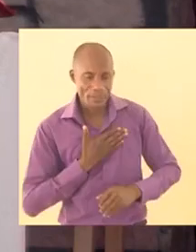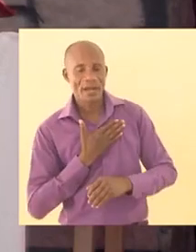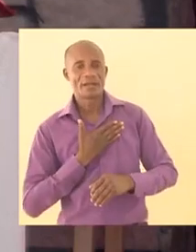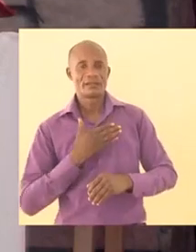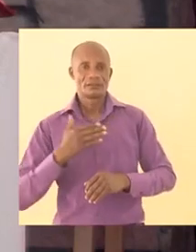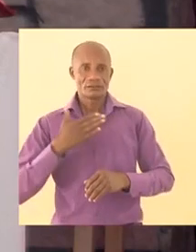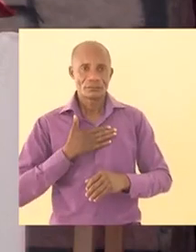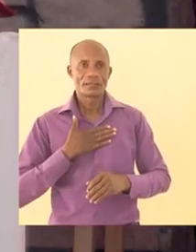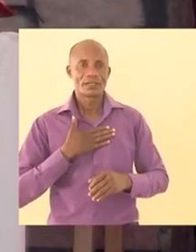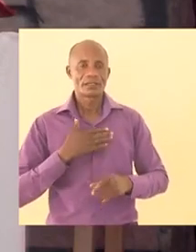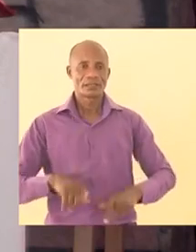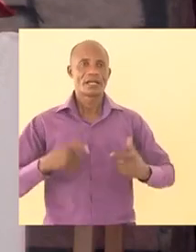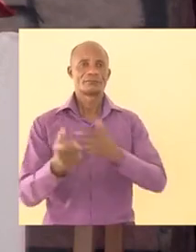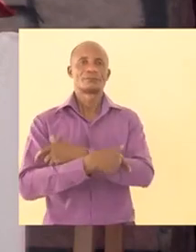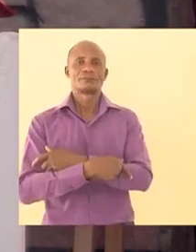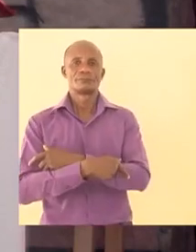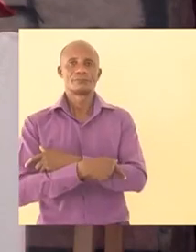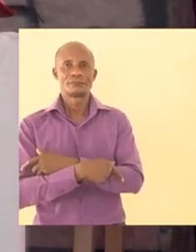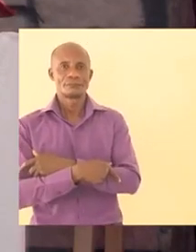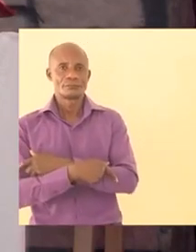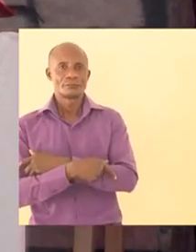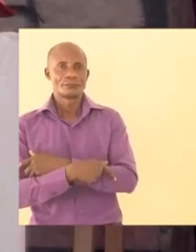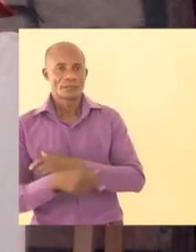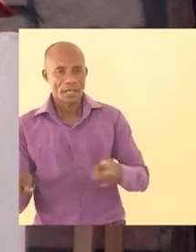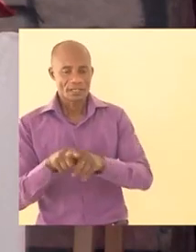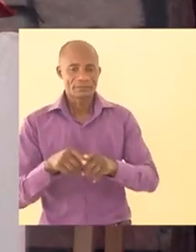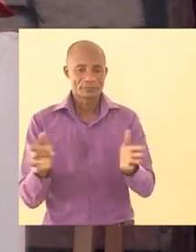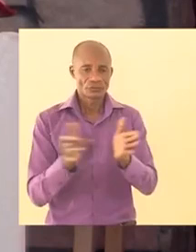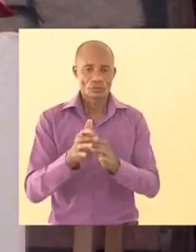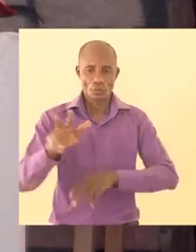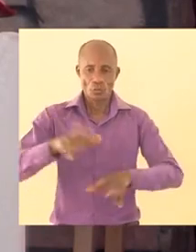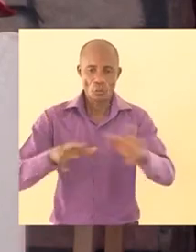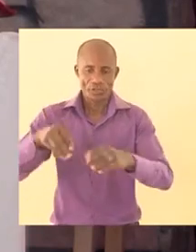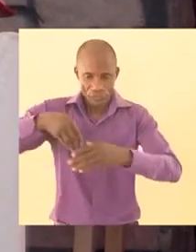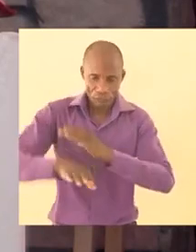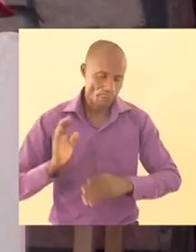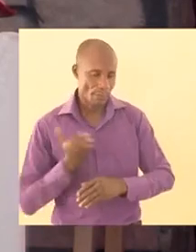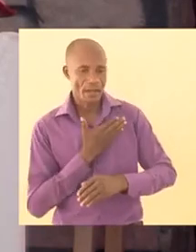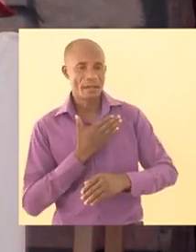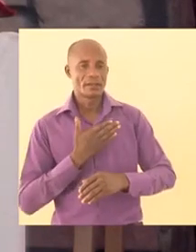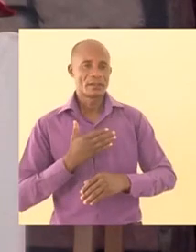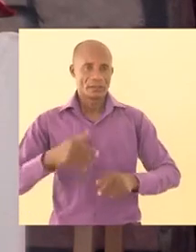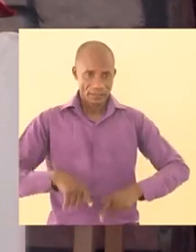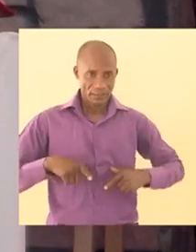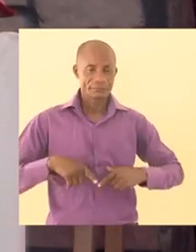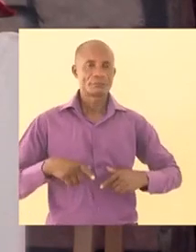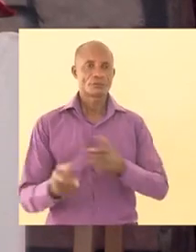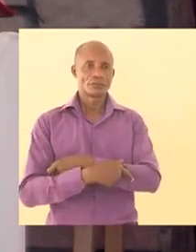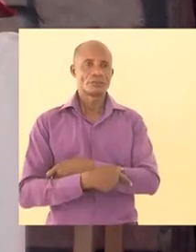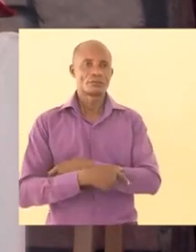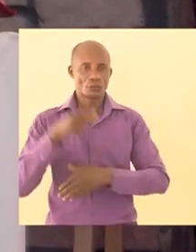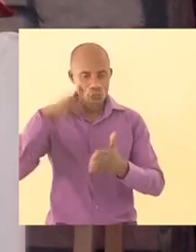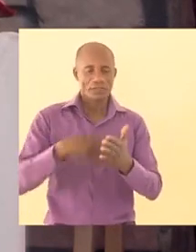walks into my life today, let's reflect on this to end. As Jesus walks into my life today, what and what will he need to clear out with